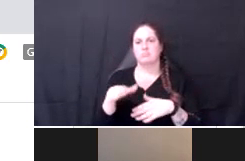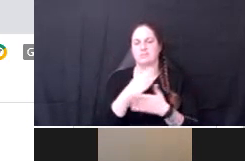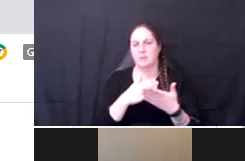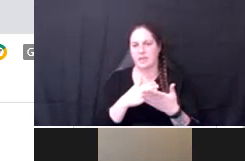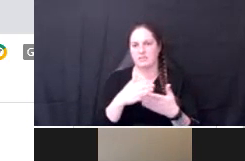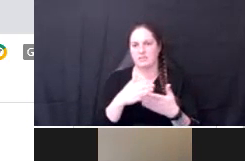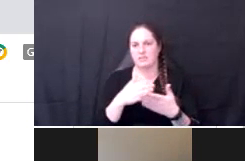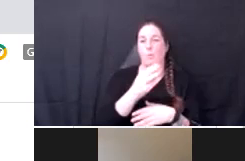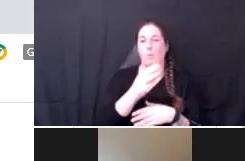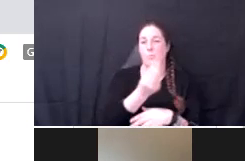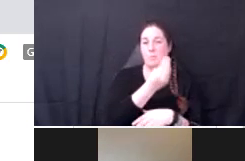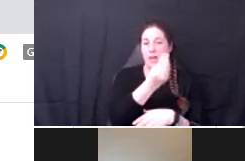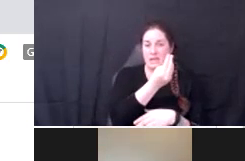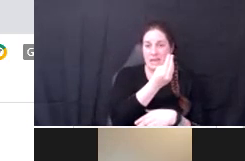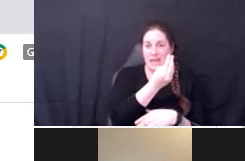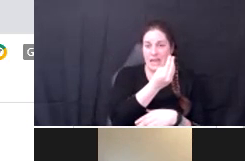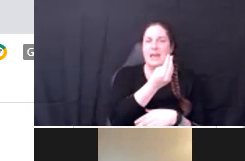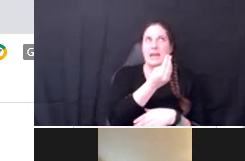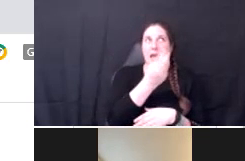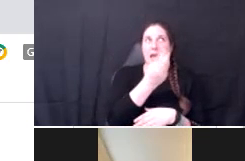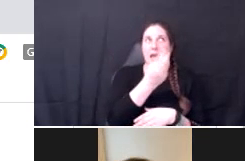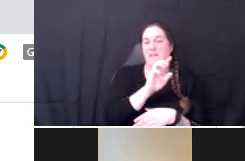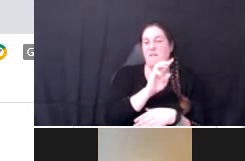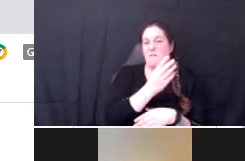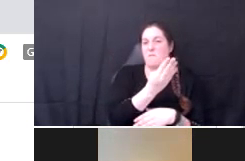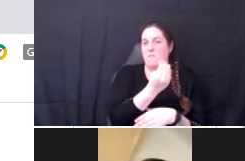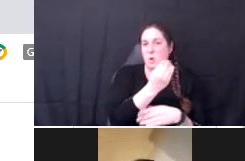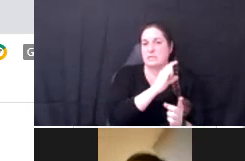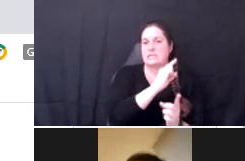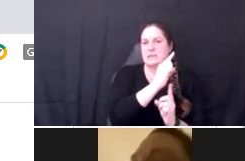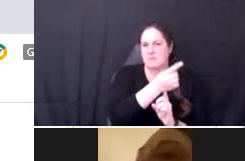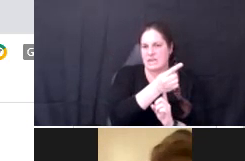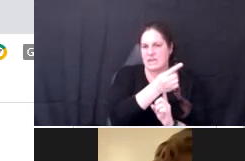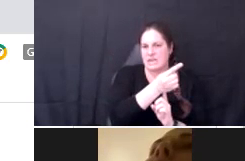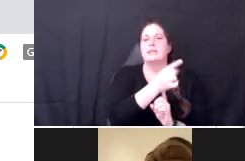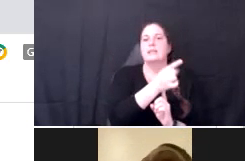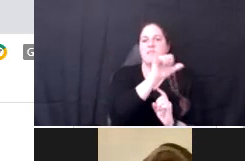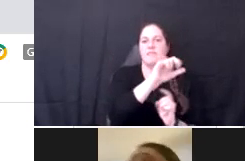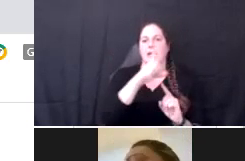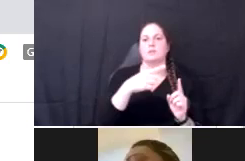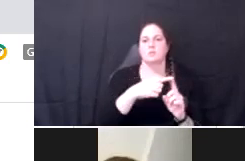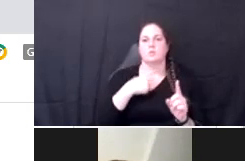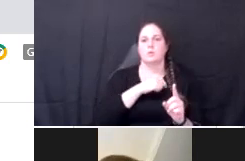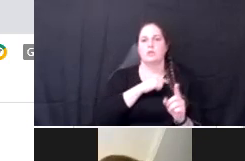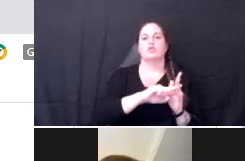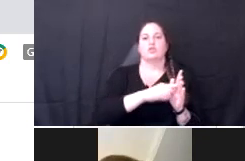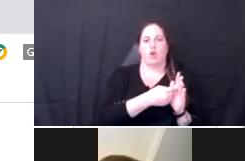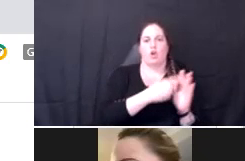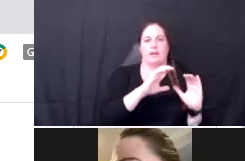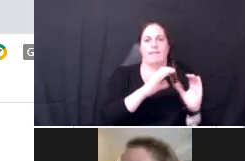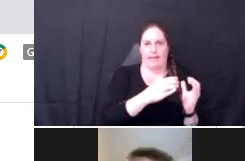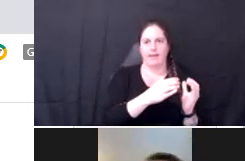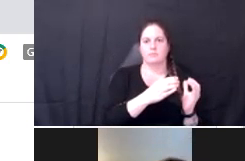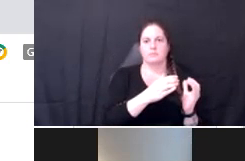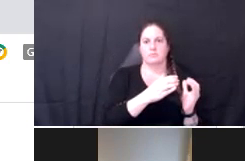14:43 minute mark. And that's where we actually started the coverage of the class, okay? So, you